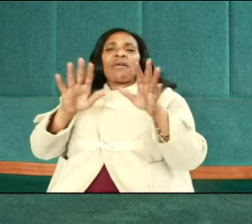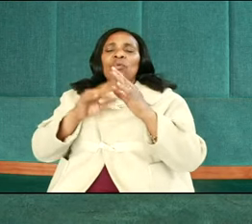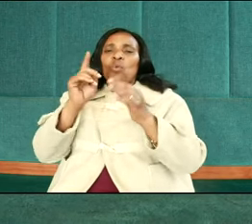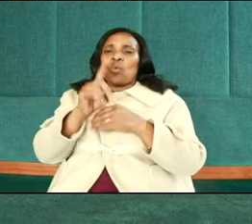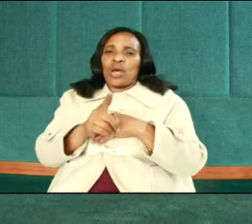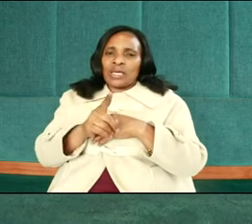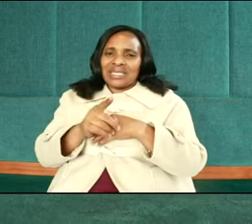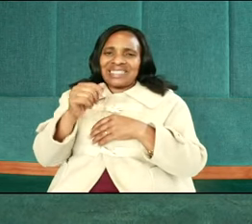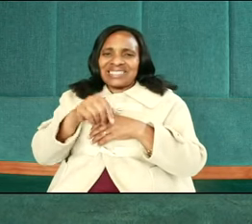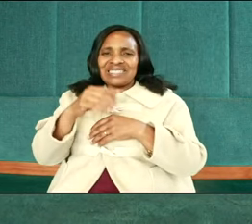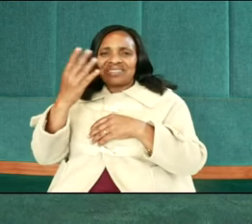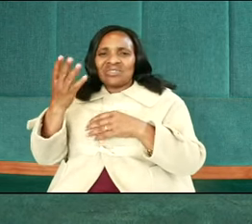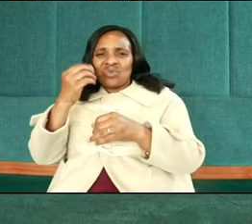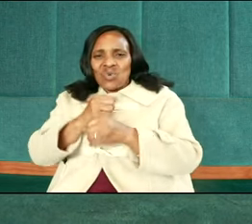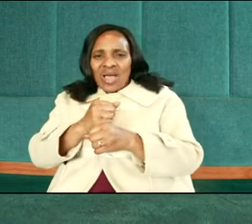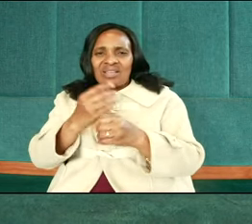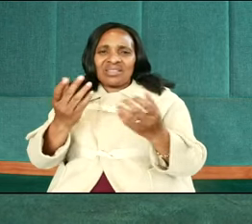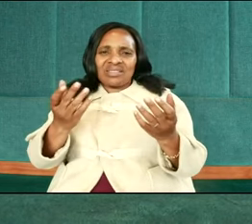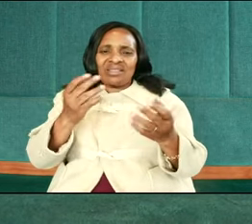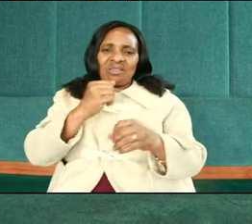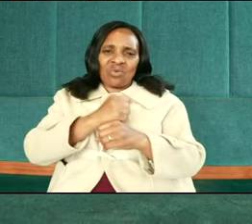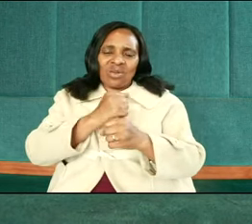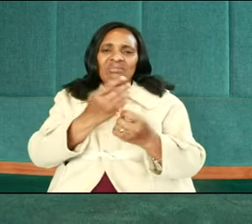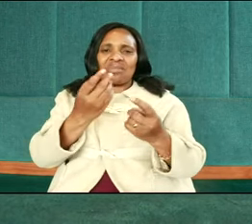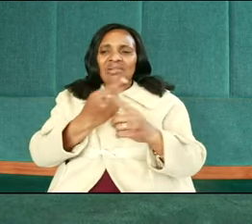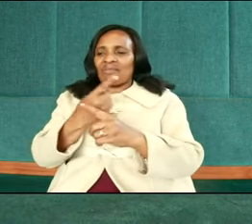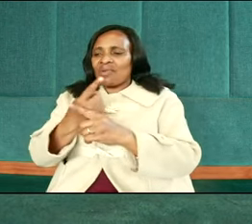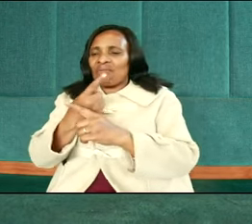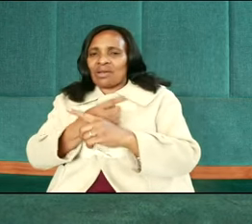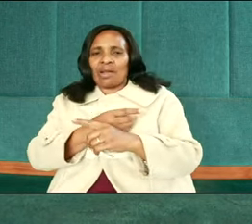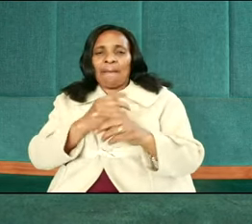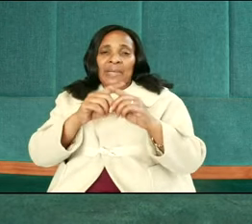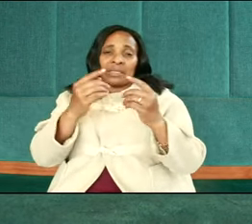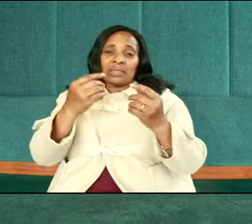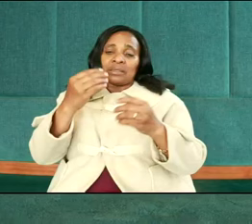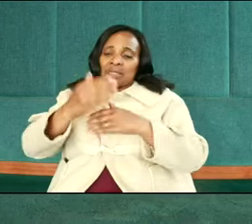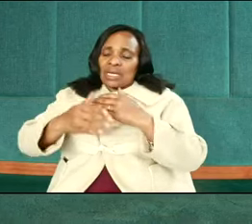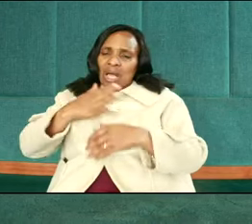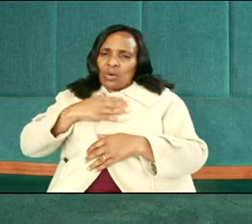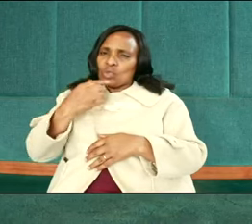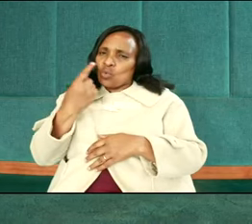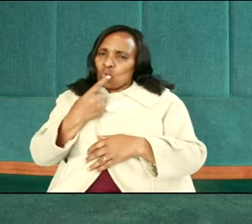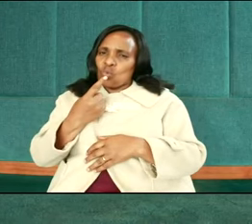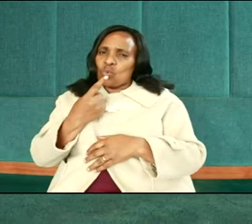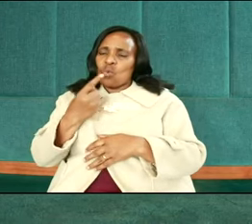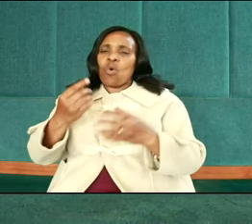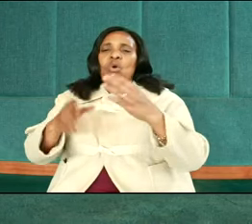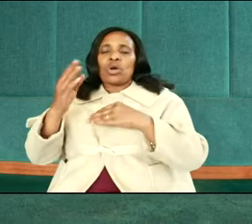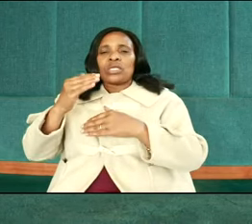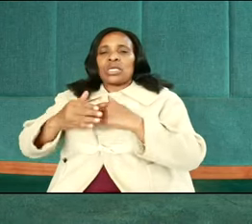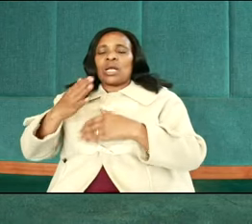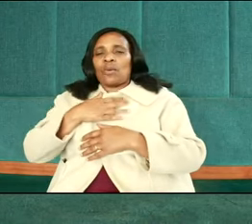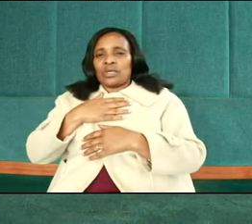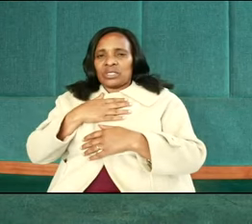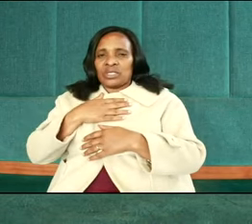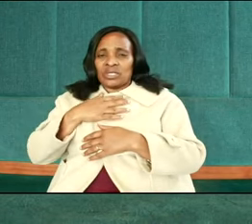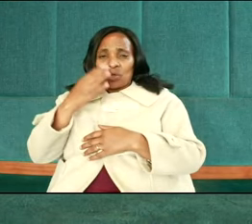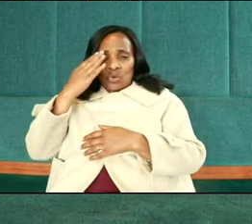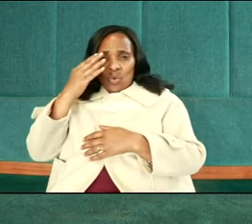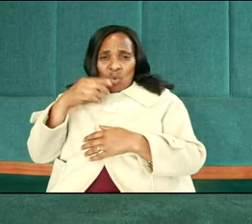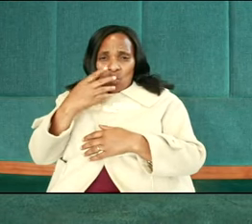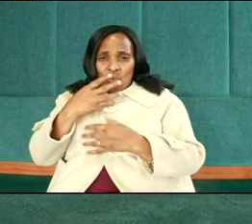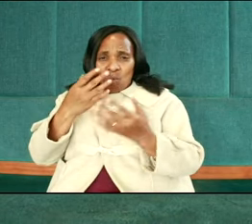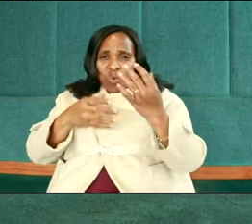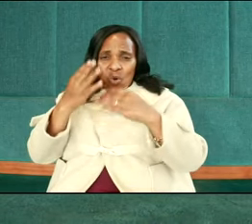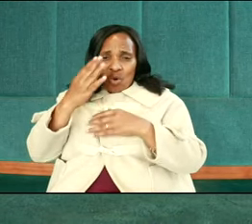what who and so and so does. Oh, this is what so and so does. But you know who's on our side? God is on our side. You know, do you